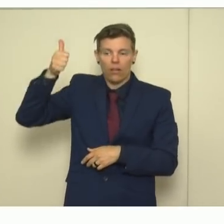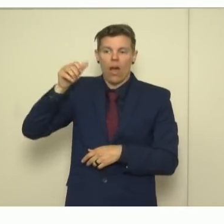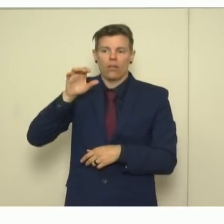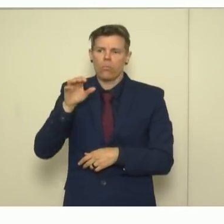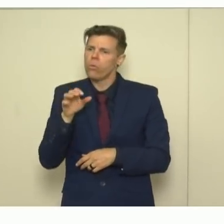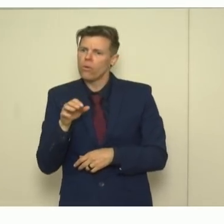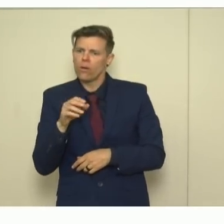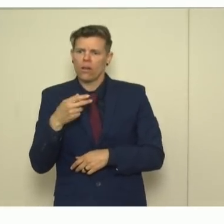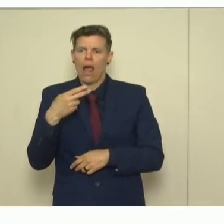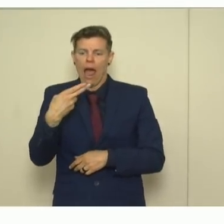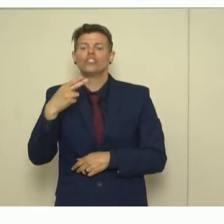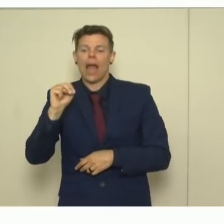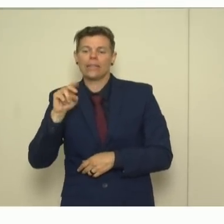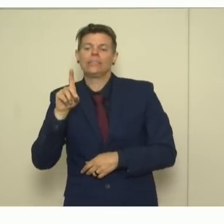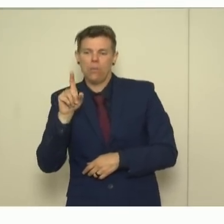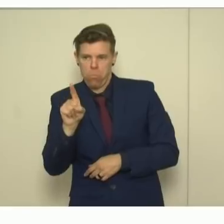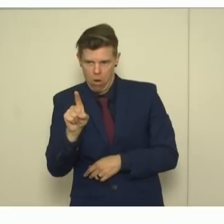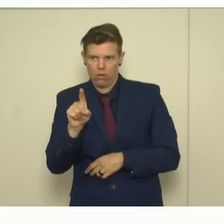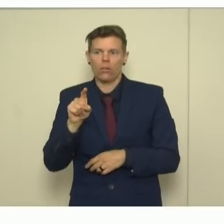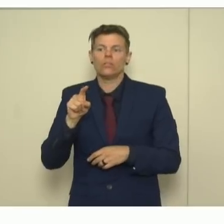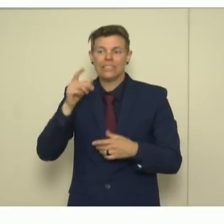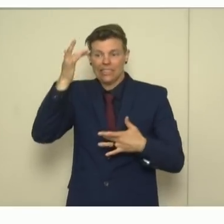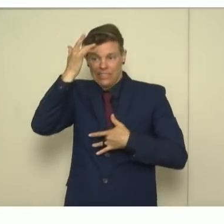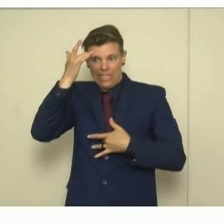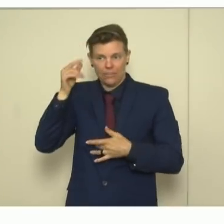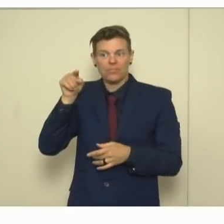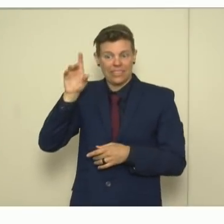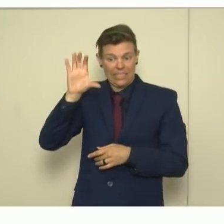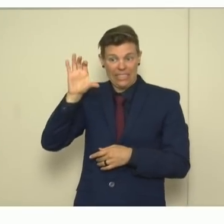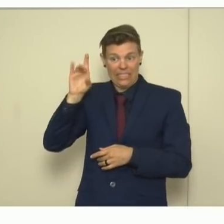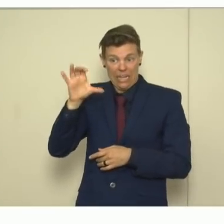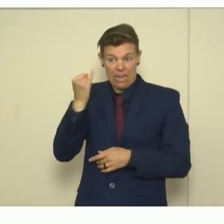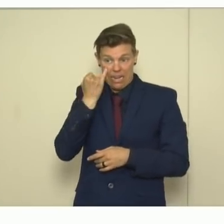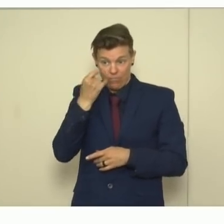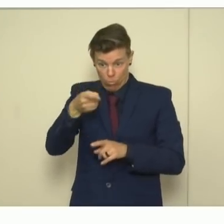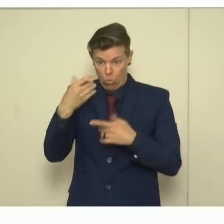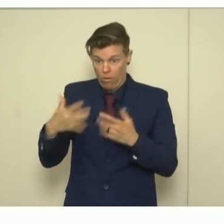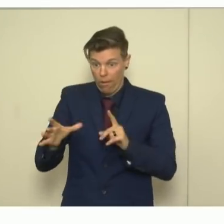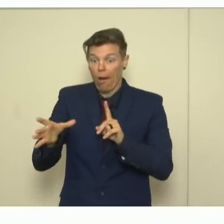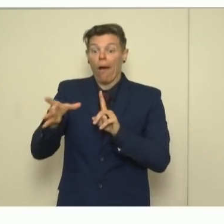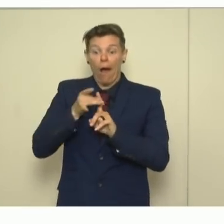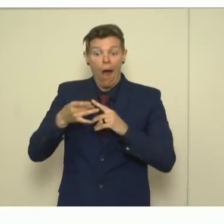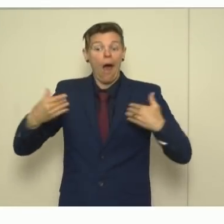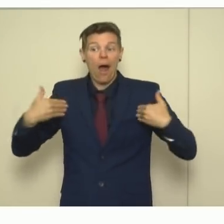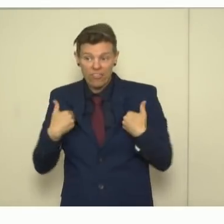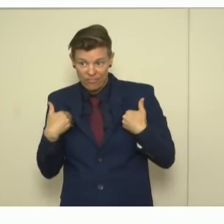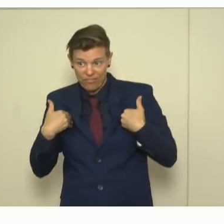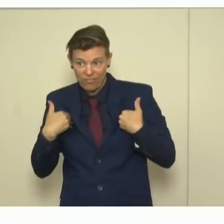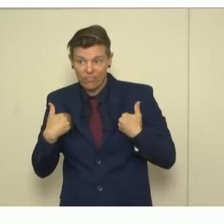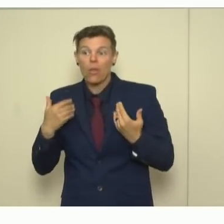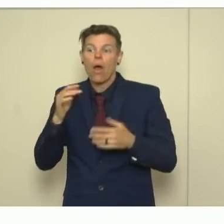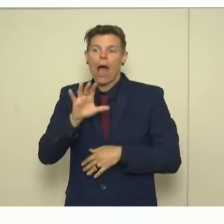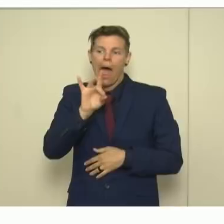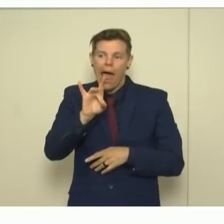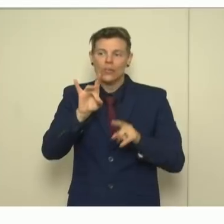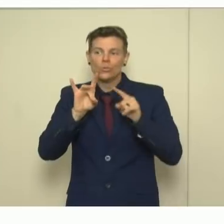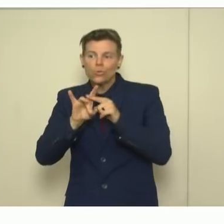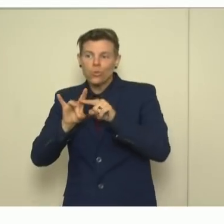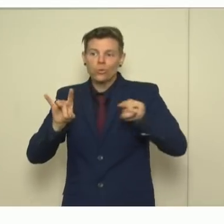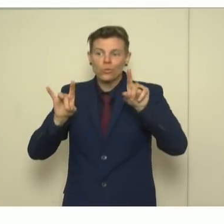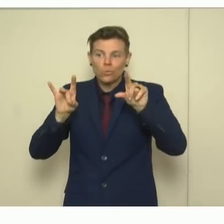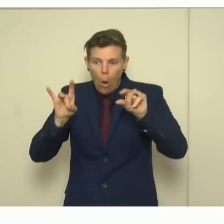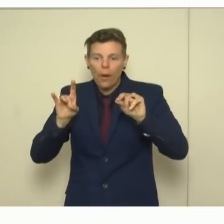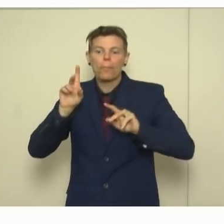25 additional cases in a community. We believe our number and our ratio is so low because of all the testing we do and how fully